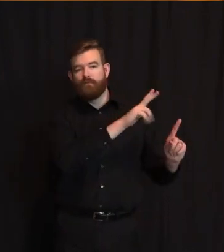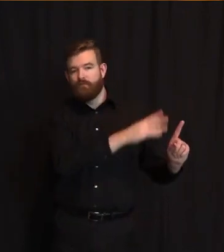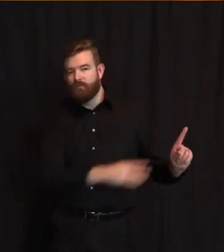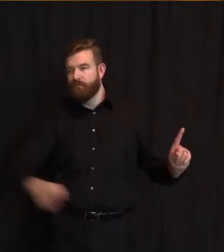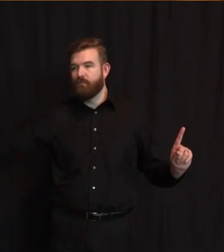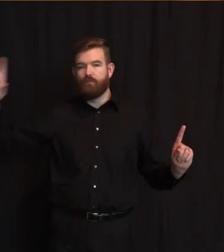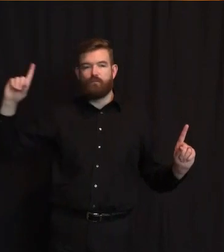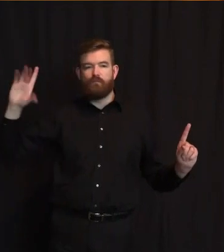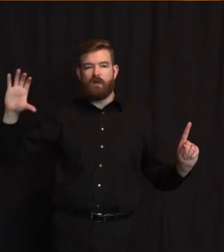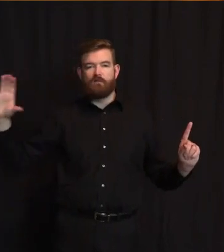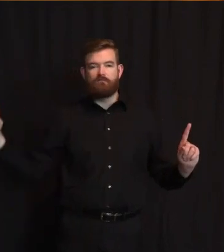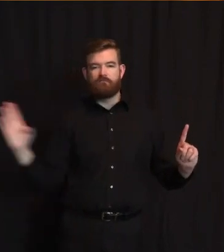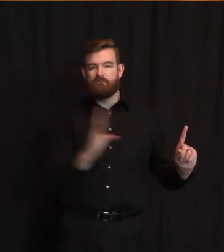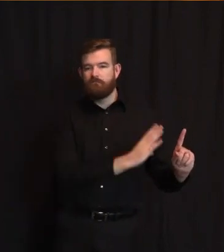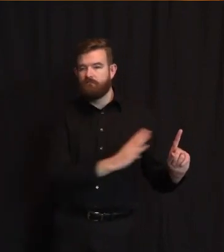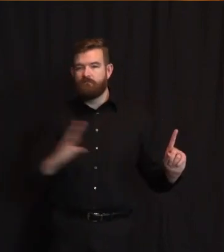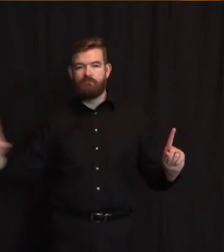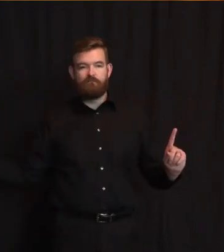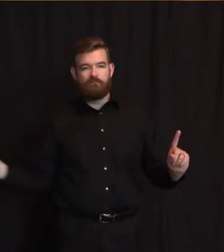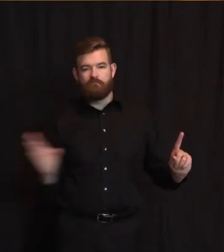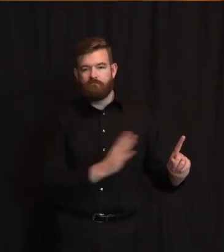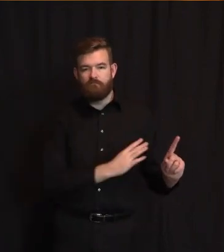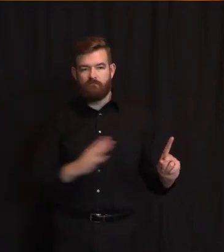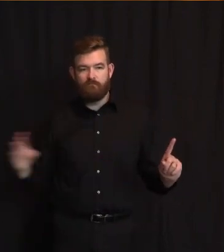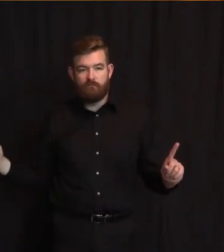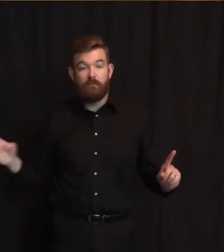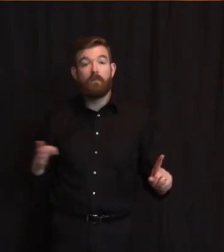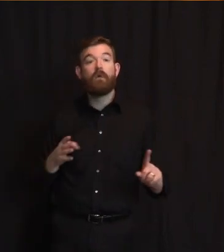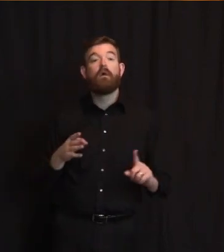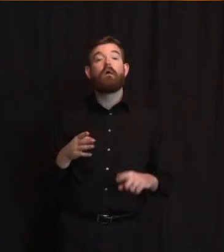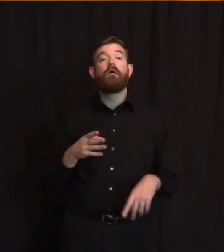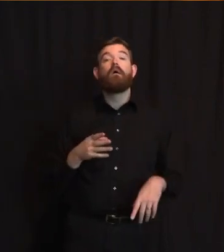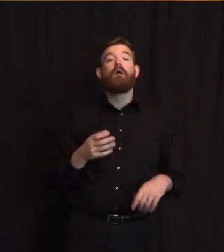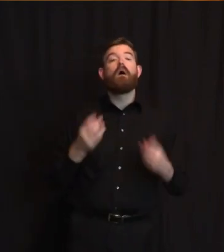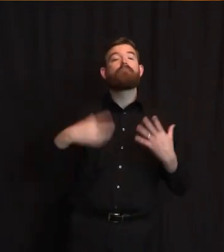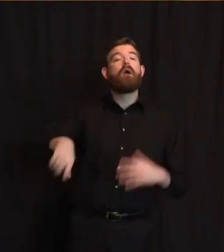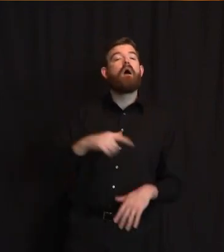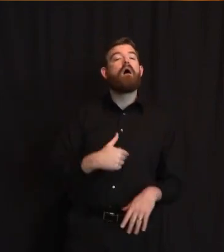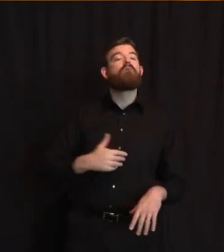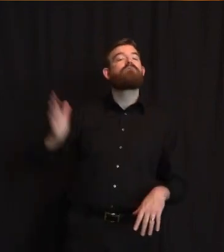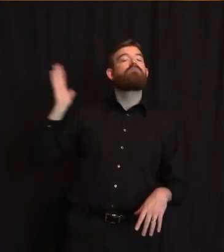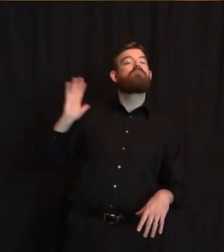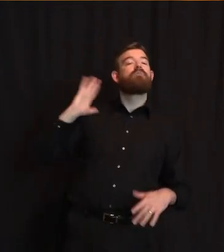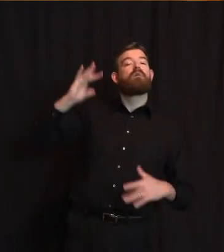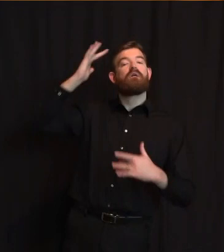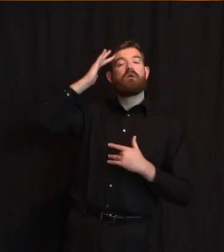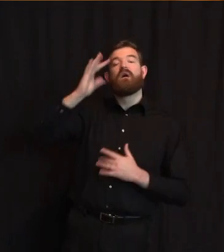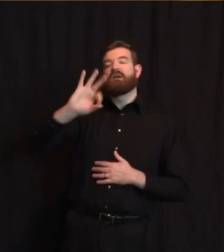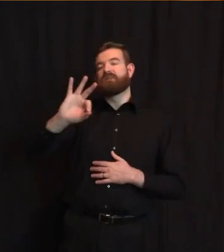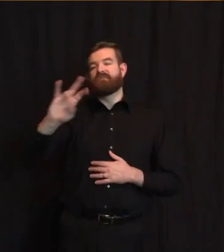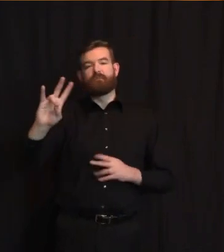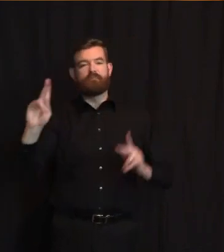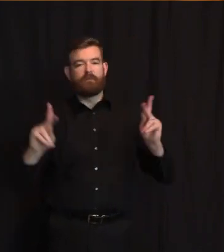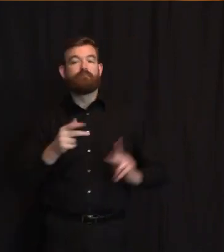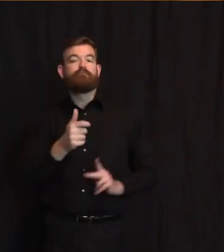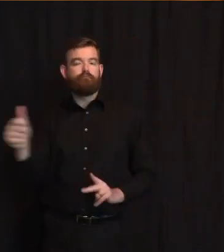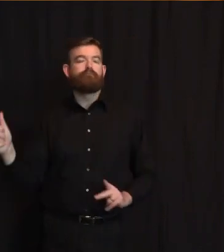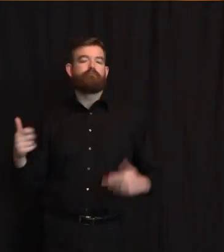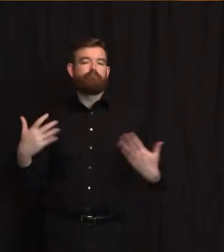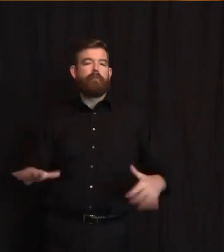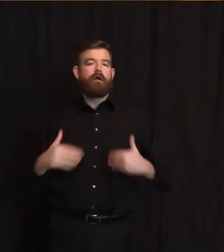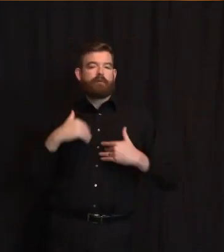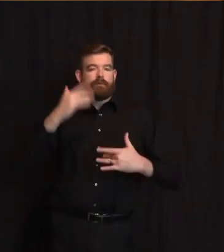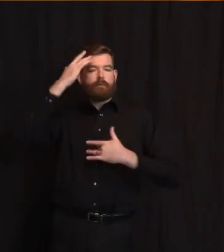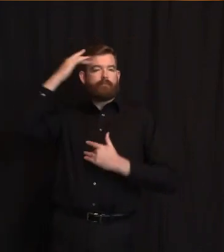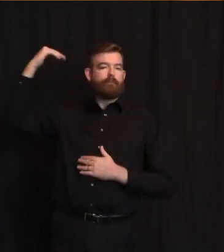age. Underlying medical conditions are evident in 97 of these individuals. 15 of